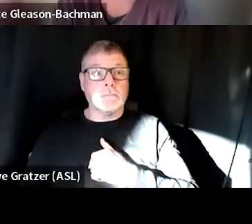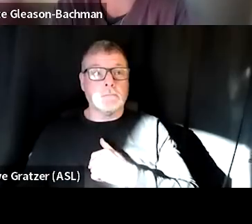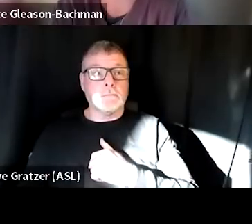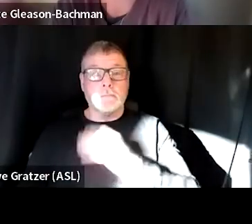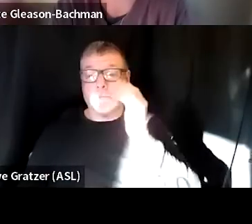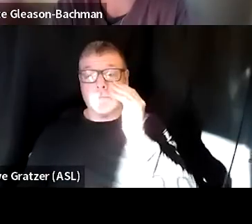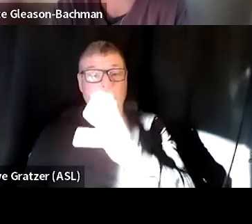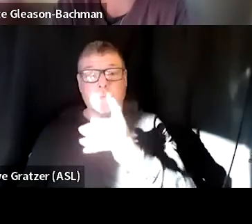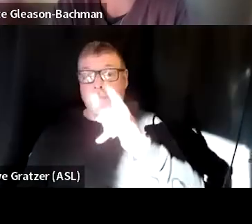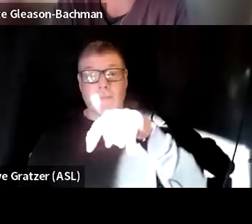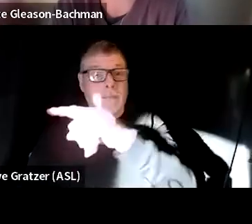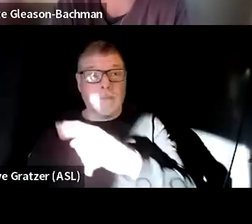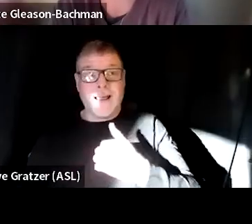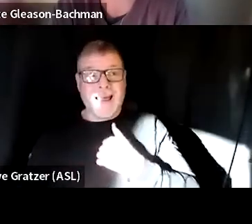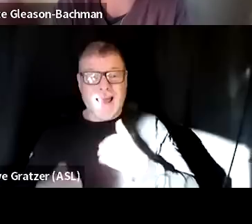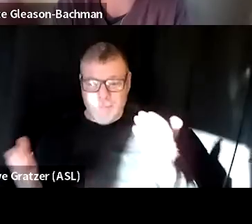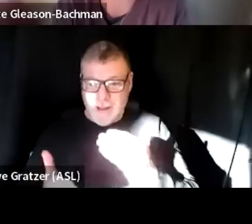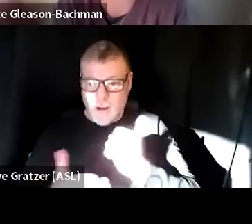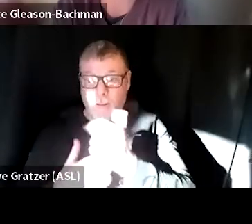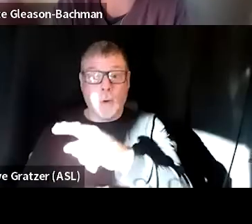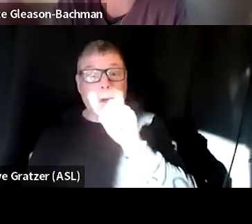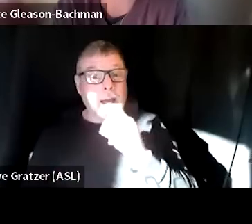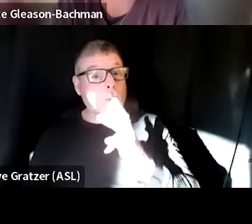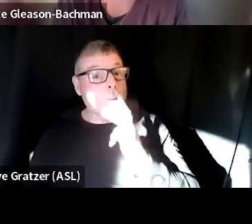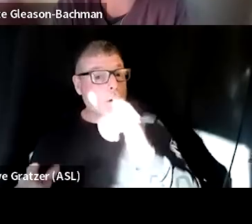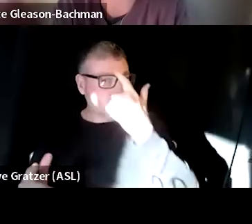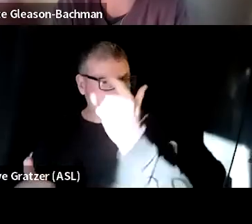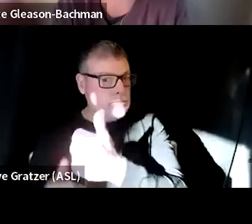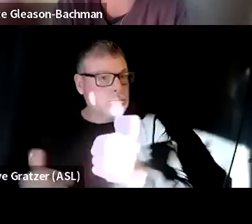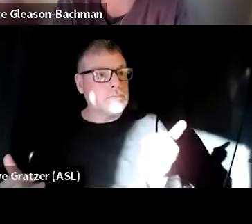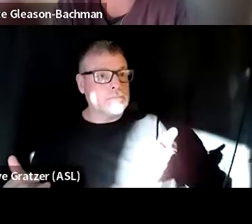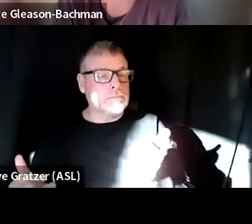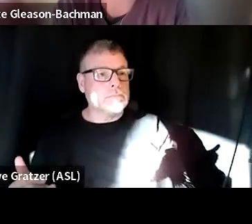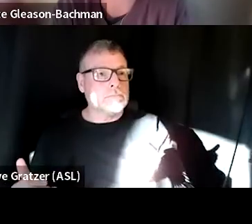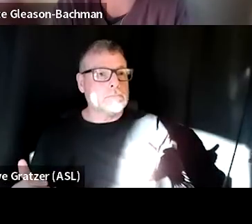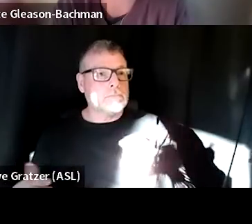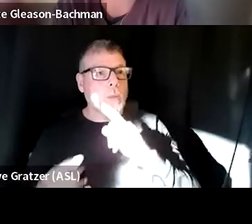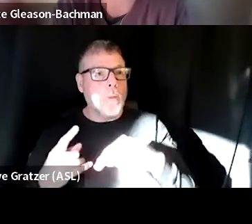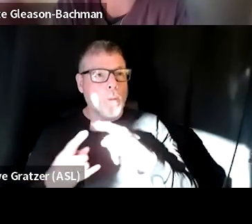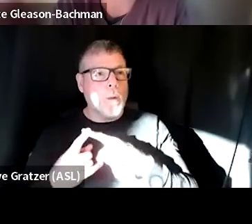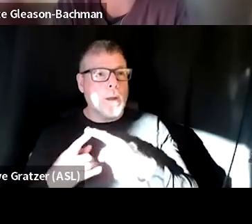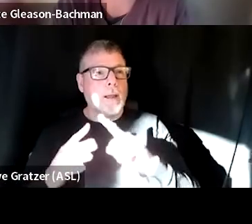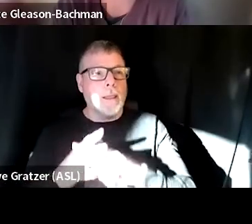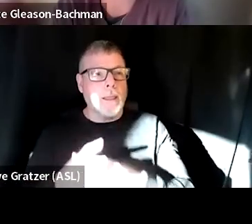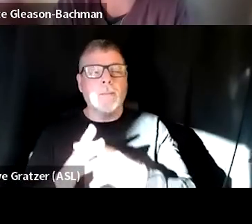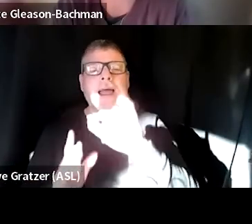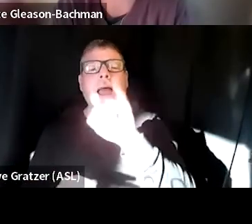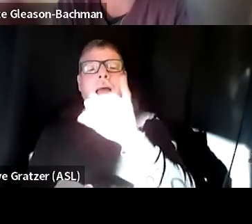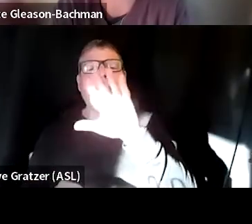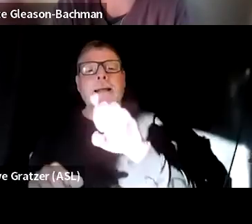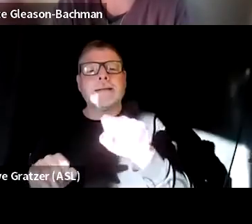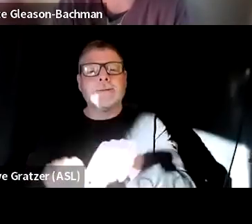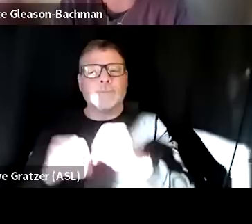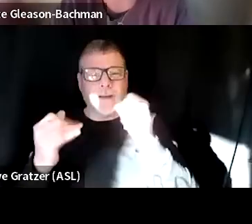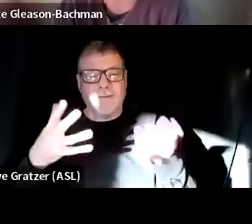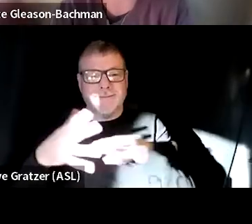those are your felonies, not mine. I'm here to, you know, do you need water? What do you know? And right then and there, they just start. It's an icebreaker, you know what I mean? They know